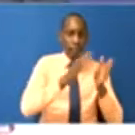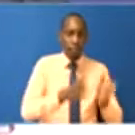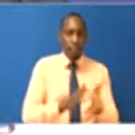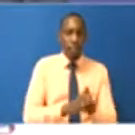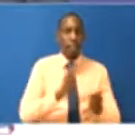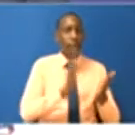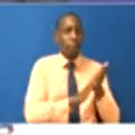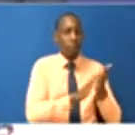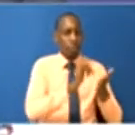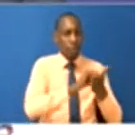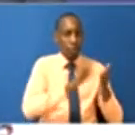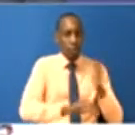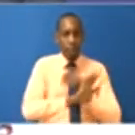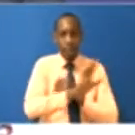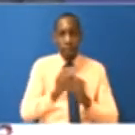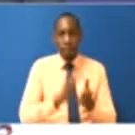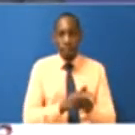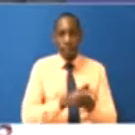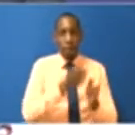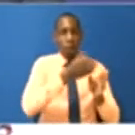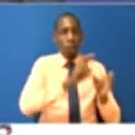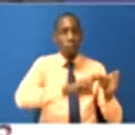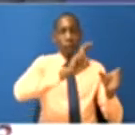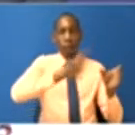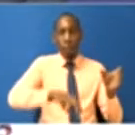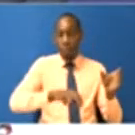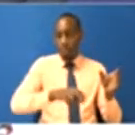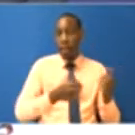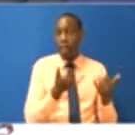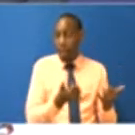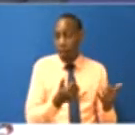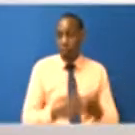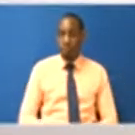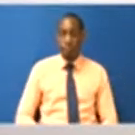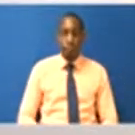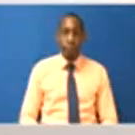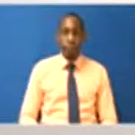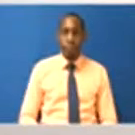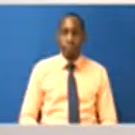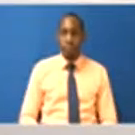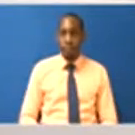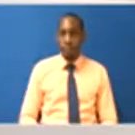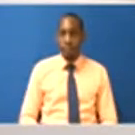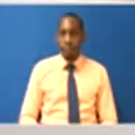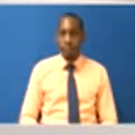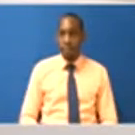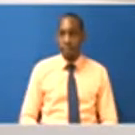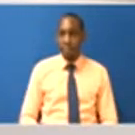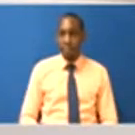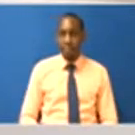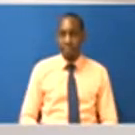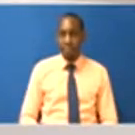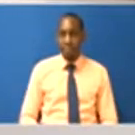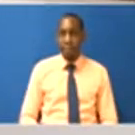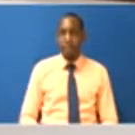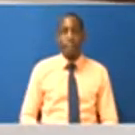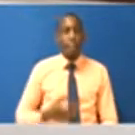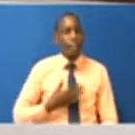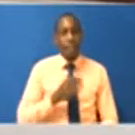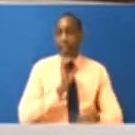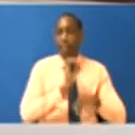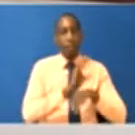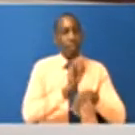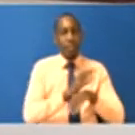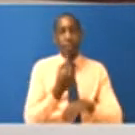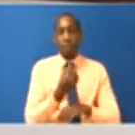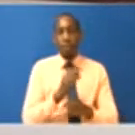would i would suggest that they just pack off and go home and uh you know you know no i'm telling you